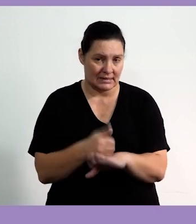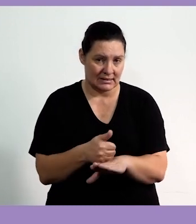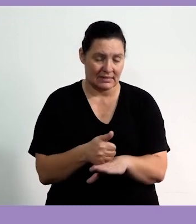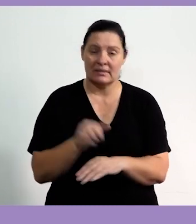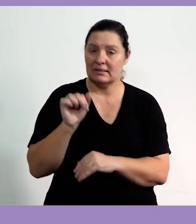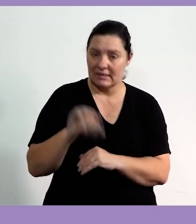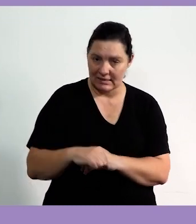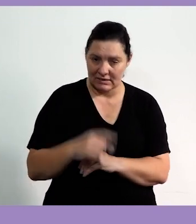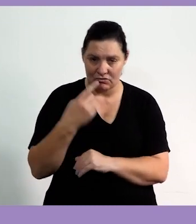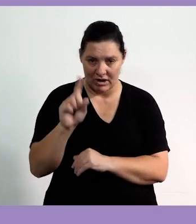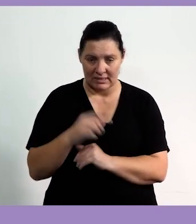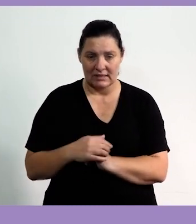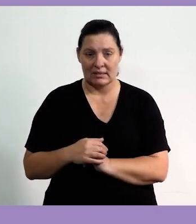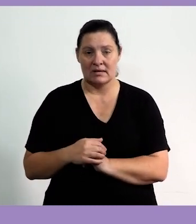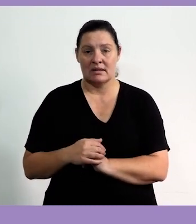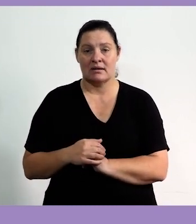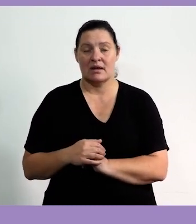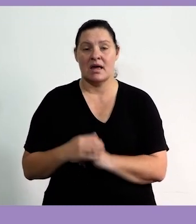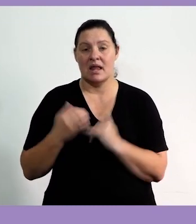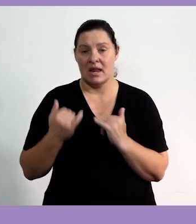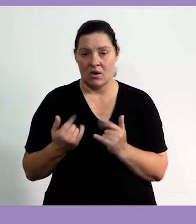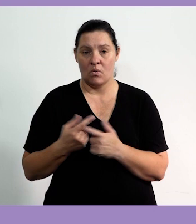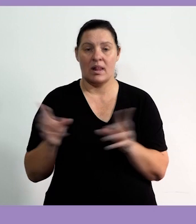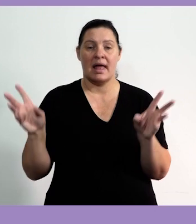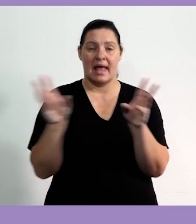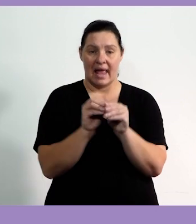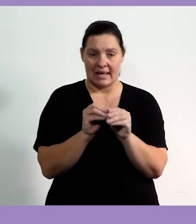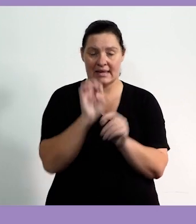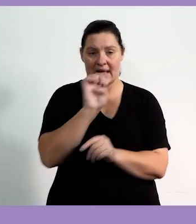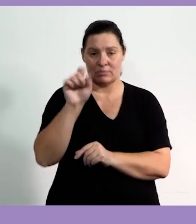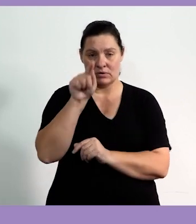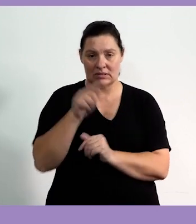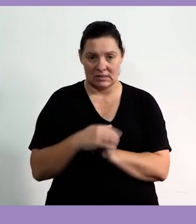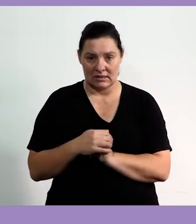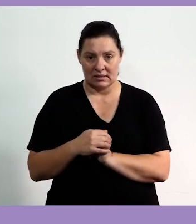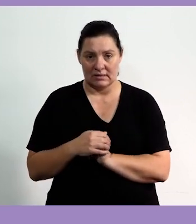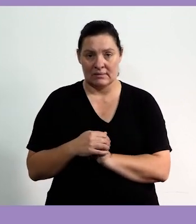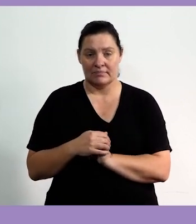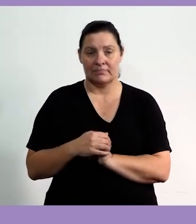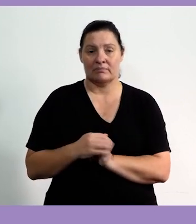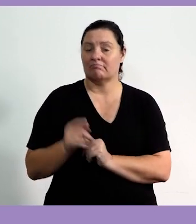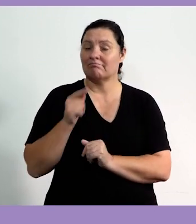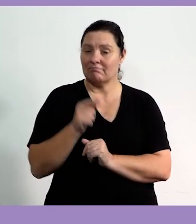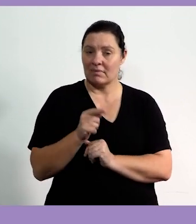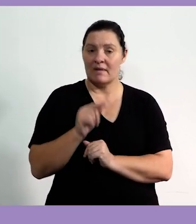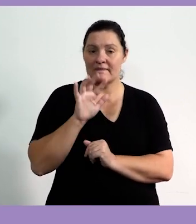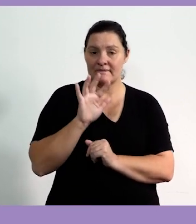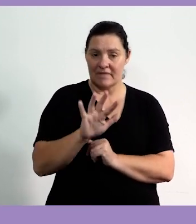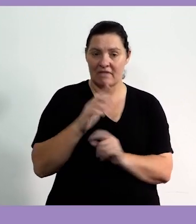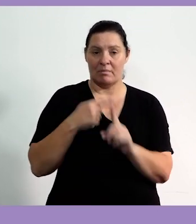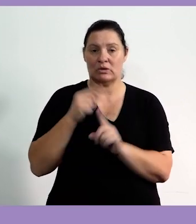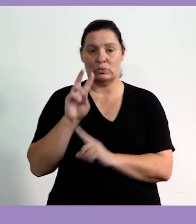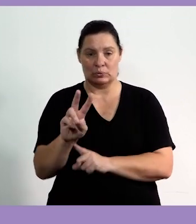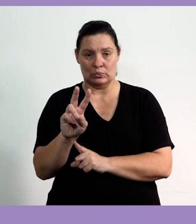the same base? Yes, you are correct. We are going to add the exponents. So that